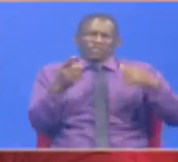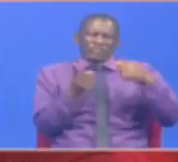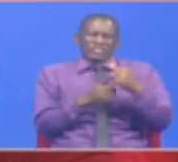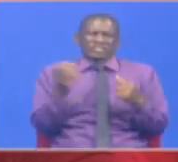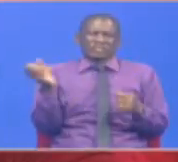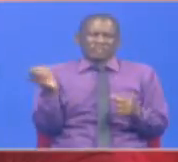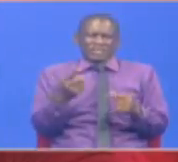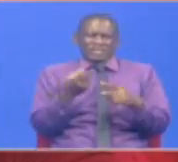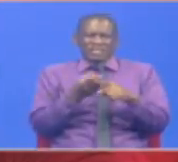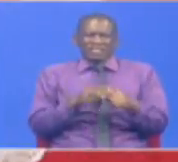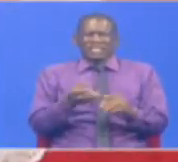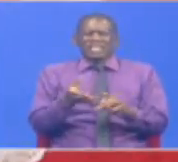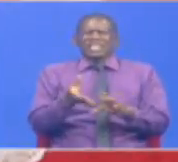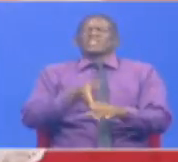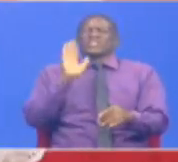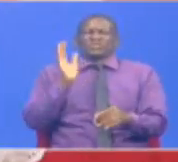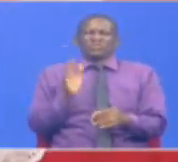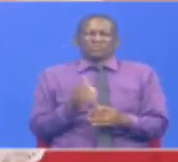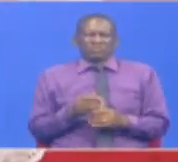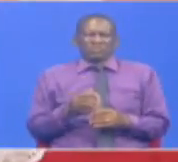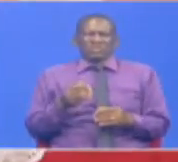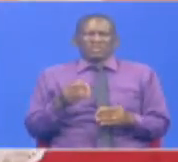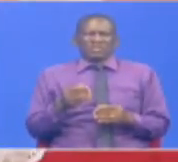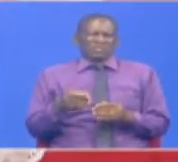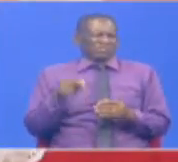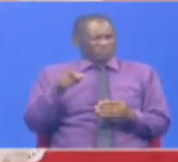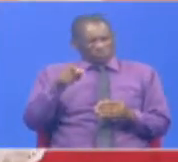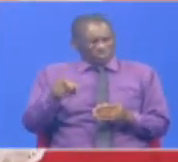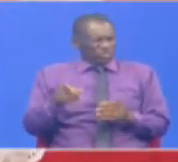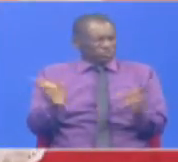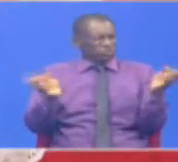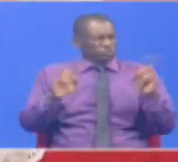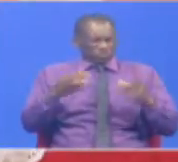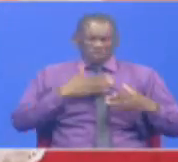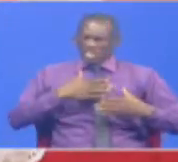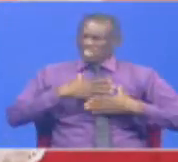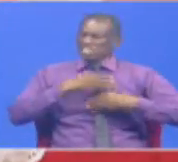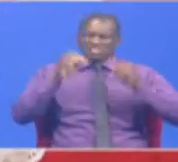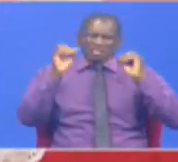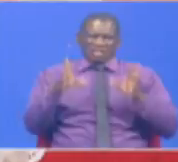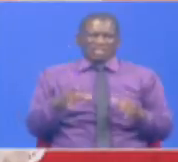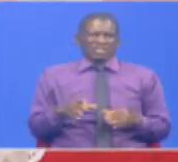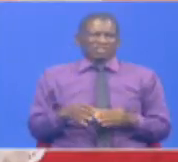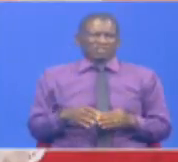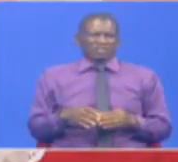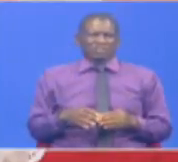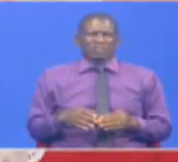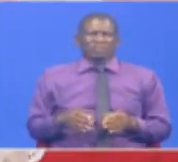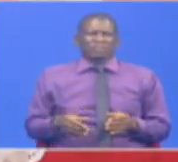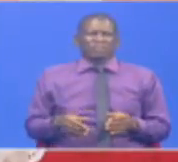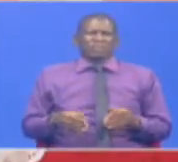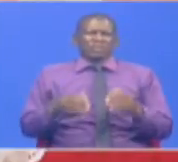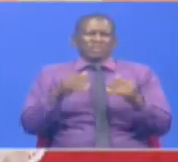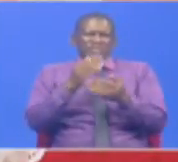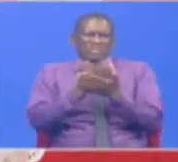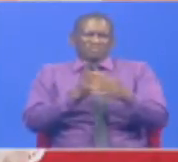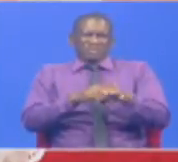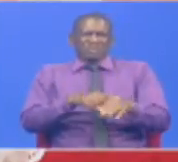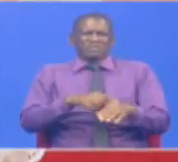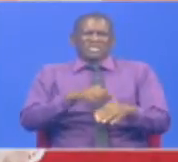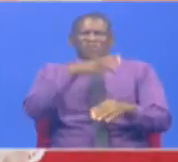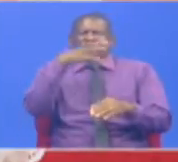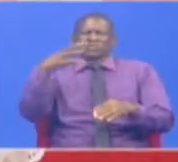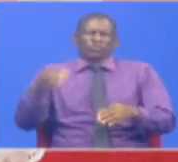then I dropped out. I realized it was not my passion. I didn't like IT. At times I will not go even